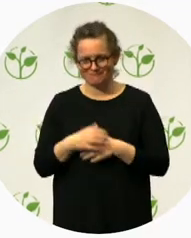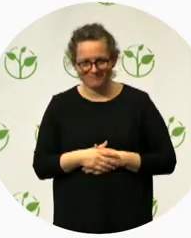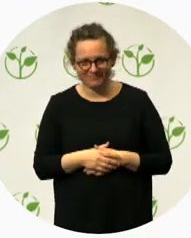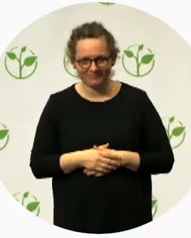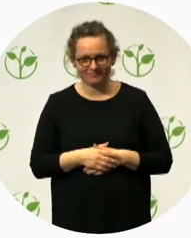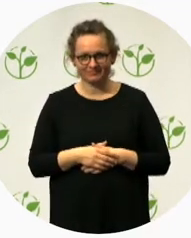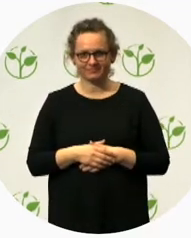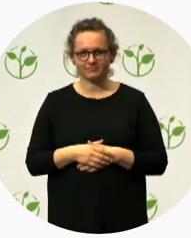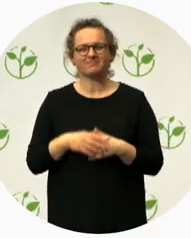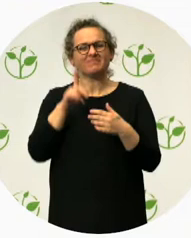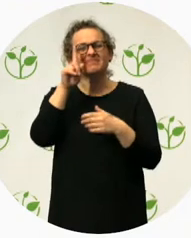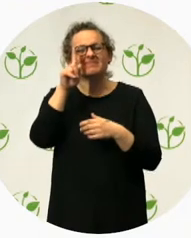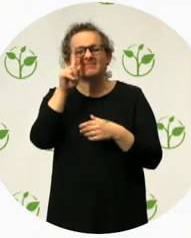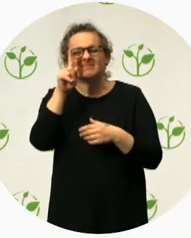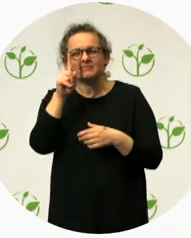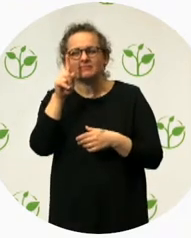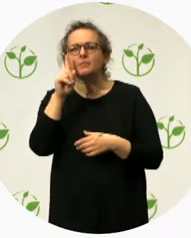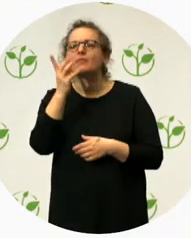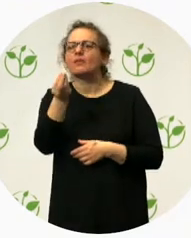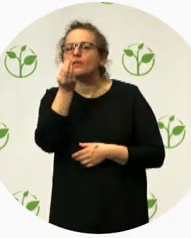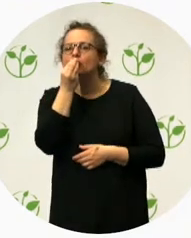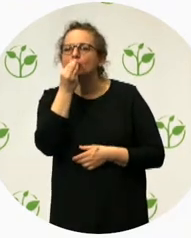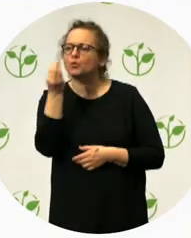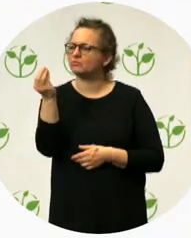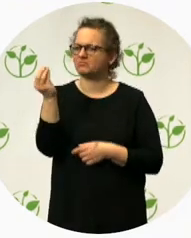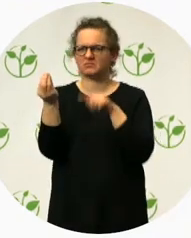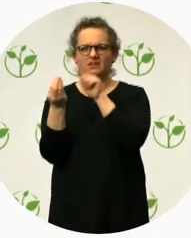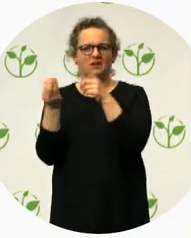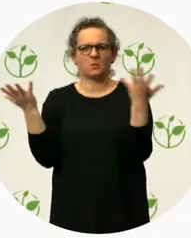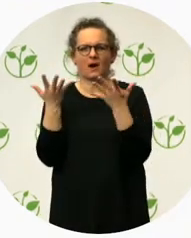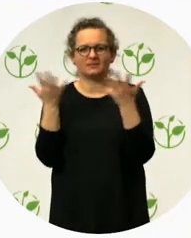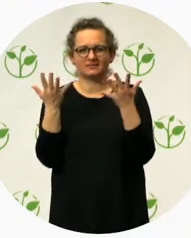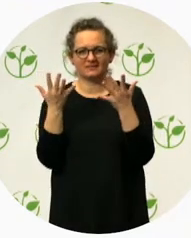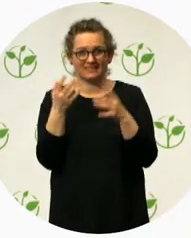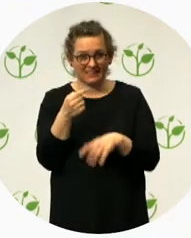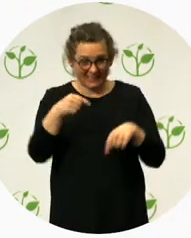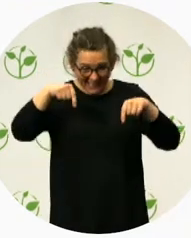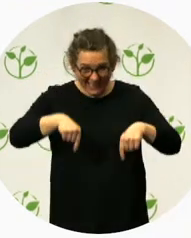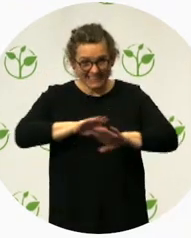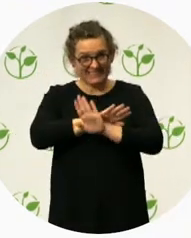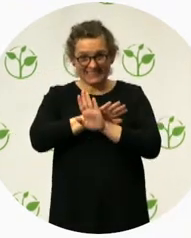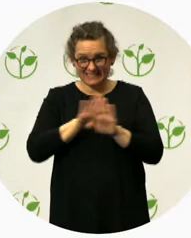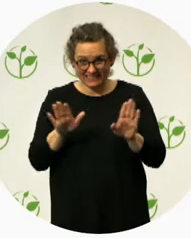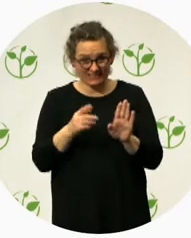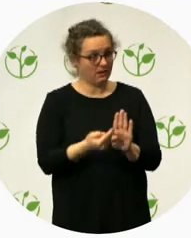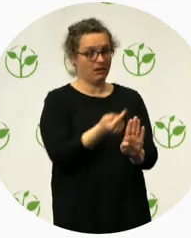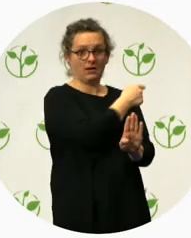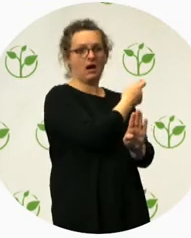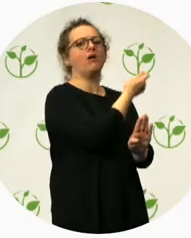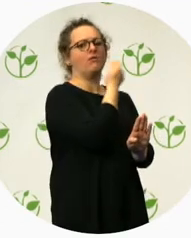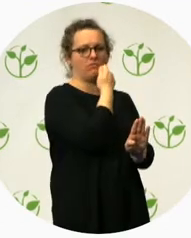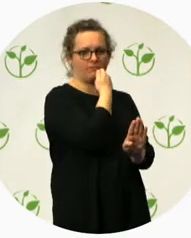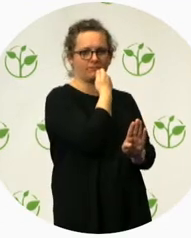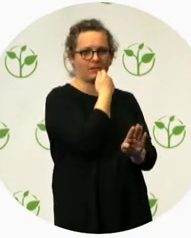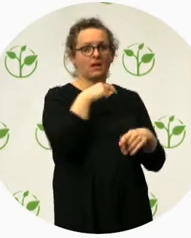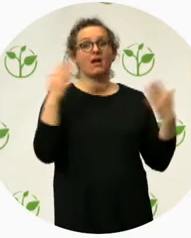day, your sandwiches at 11:30, eat them in the corridor. Dinner will be tonight around 5:30, and it will also be tomorrow here after